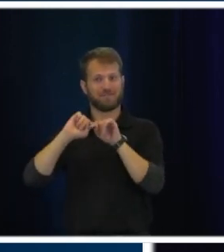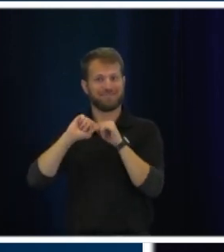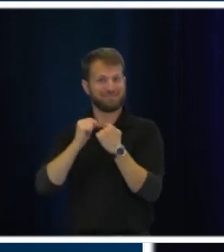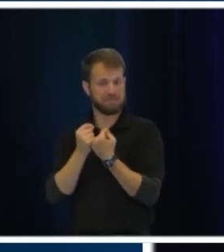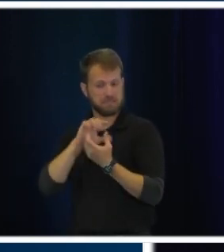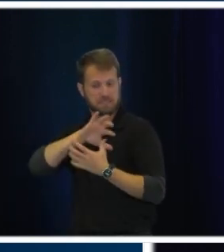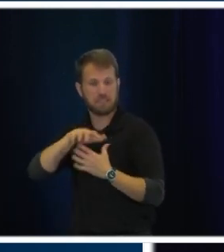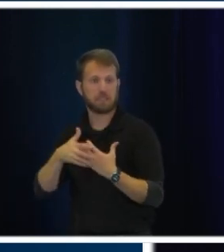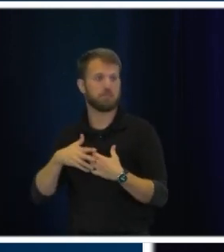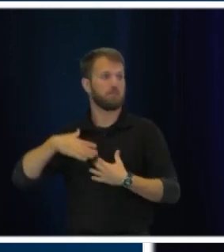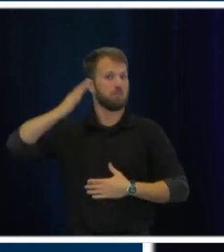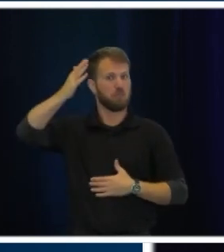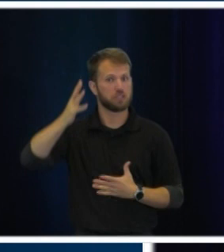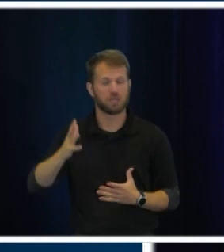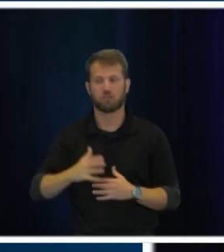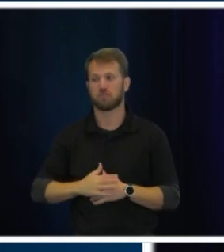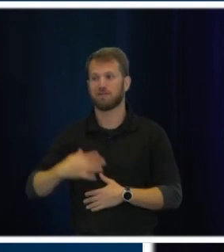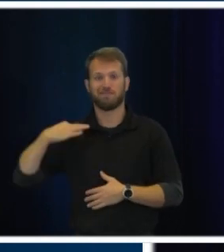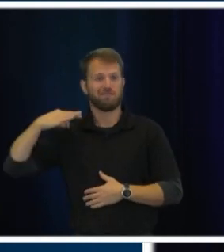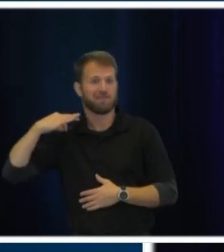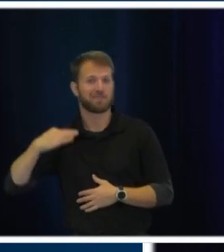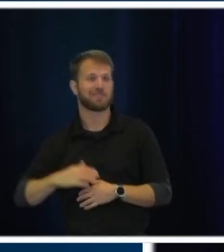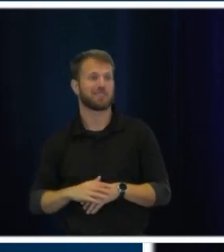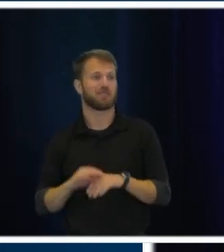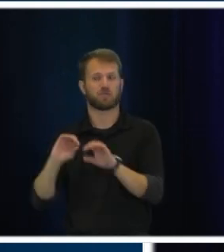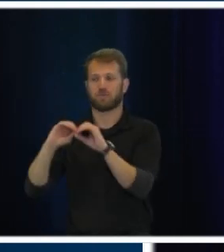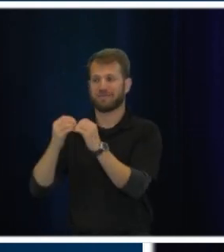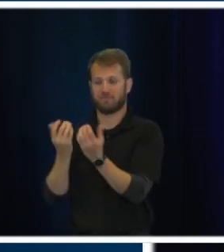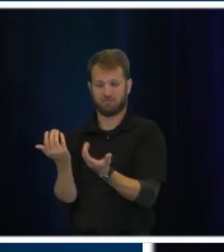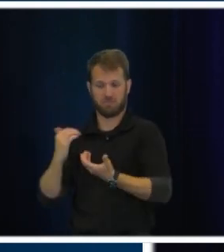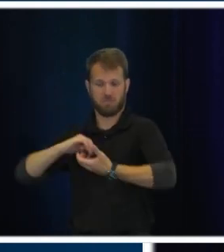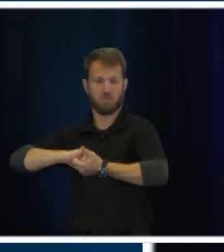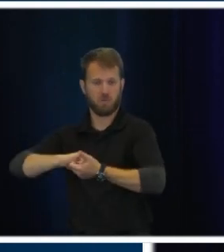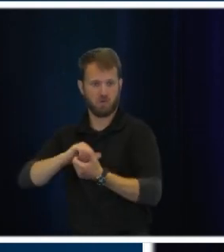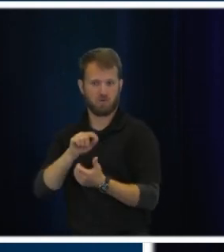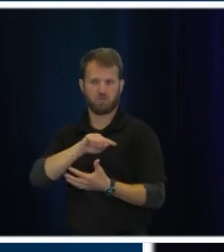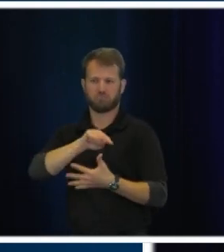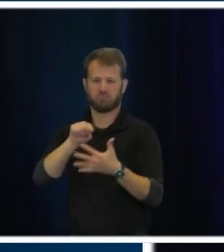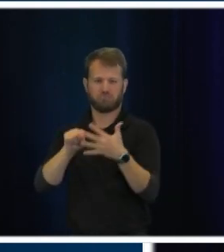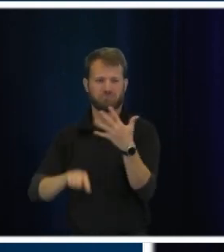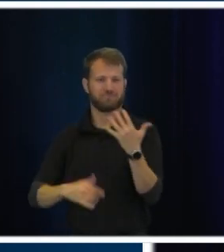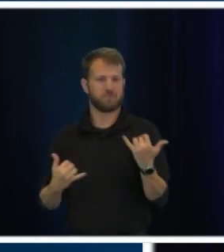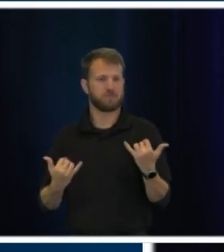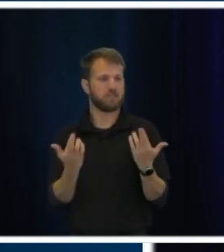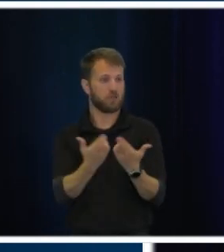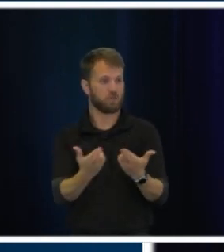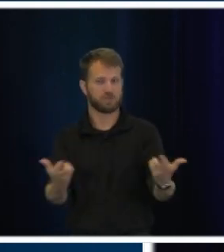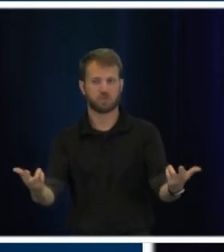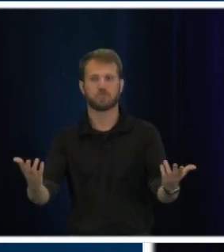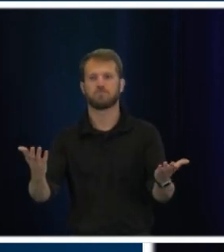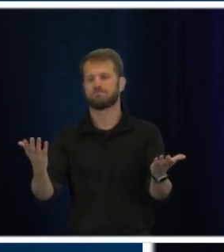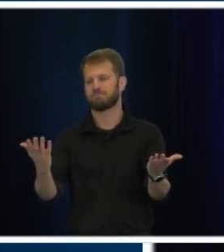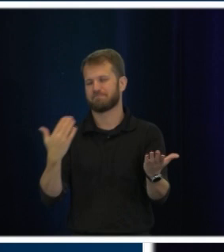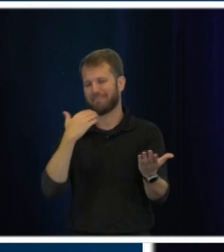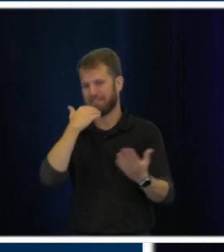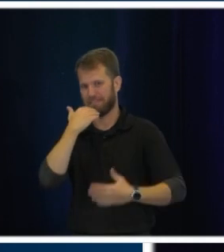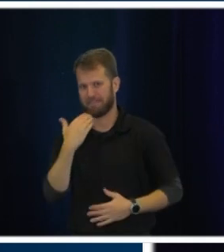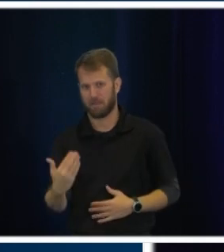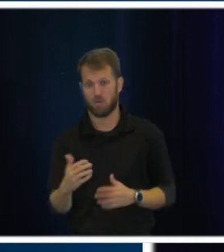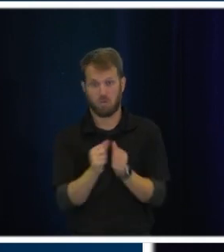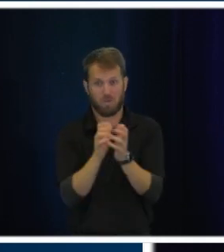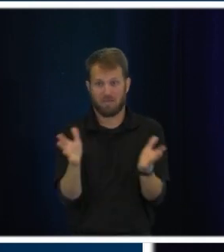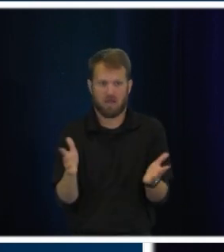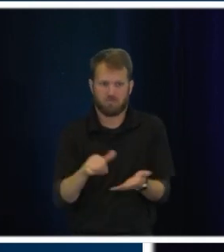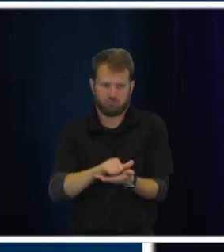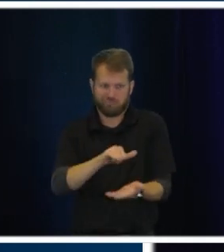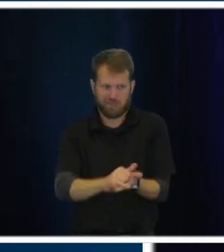our presenters, volunteers, and partner organizations for sharing your resources today. Thank you. We couldn't do this without you. Can we give